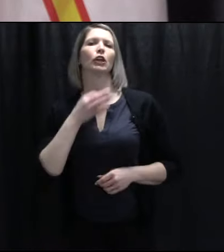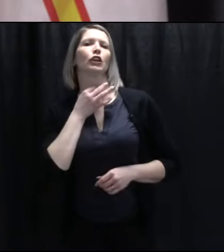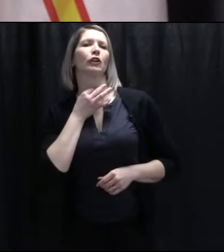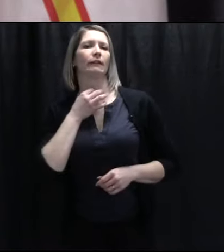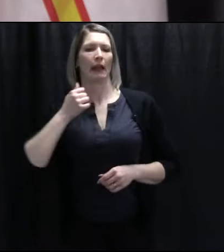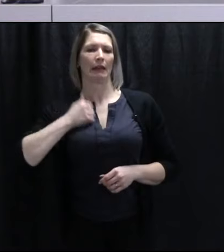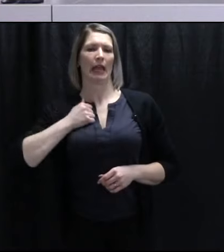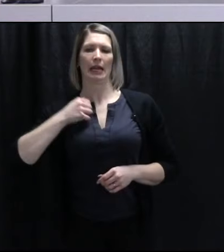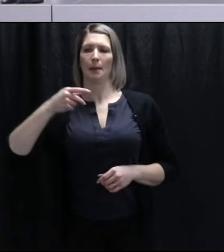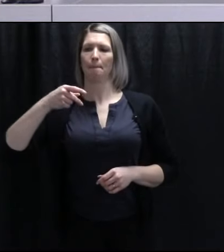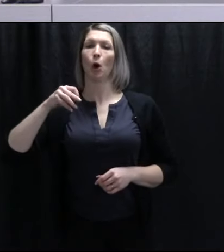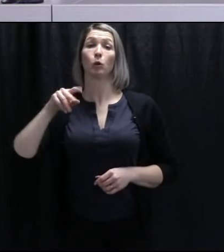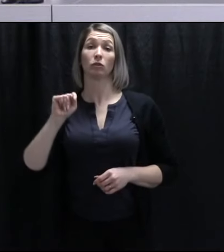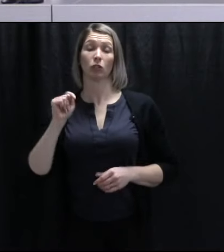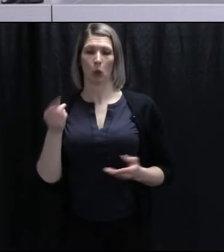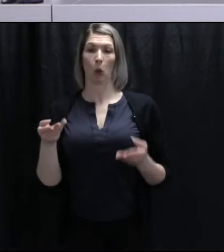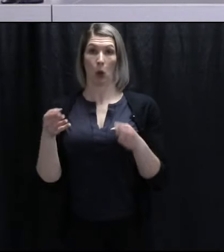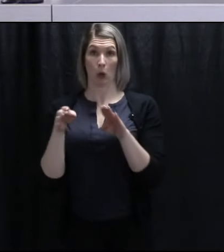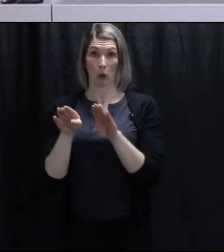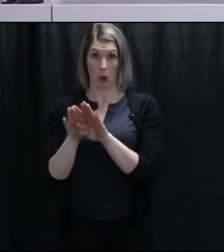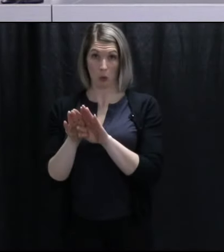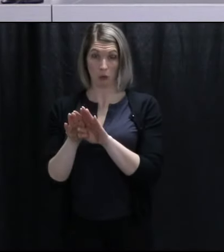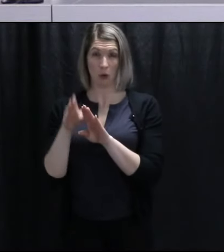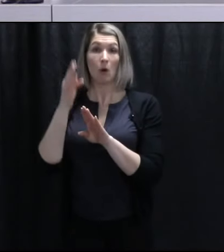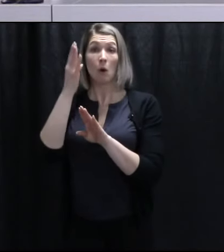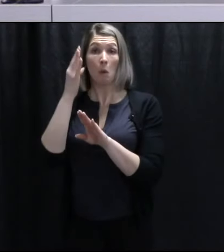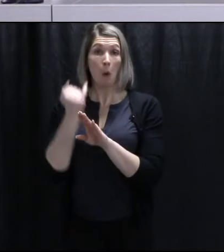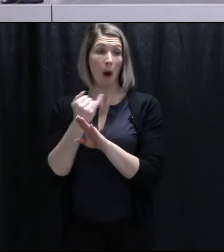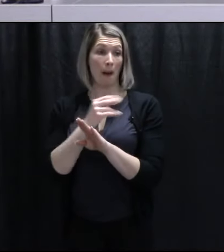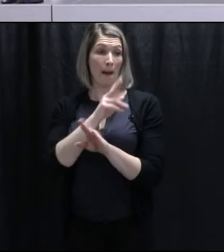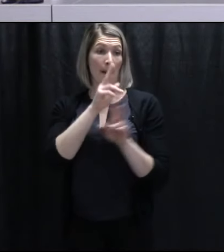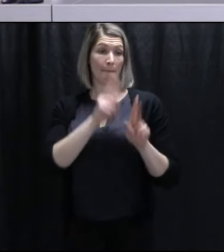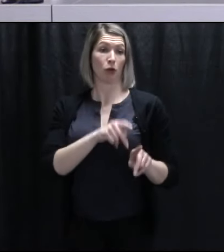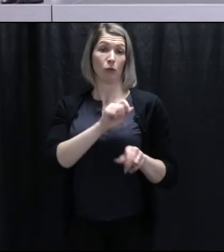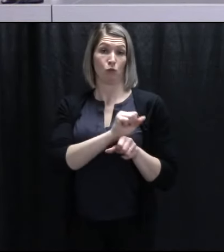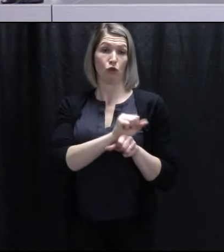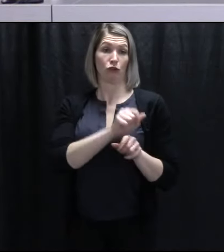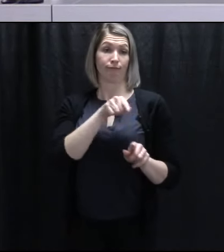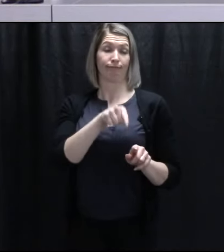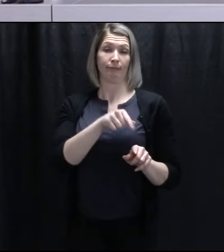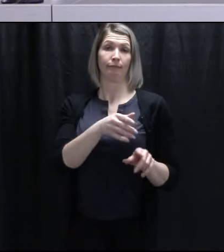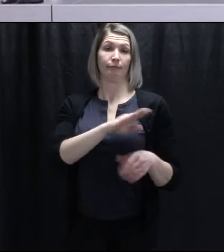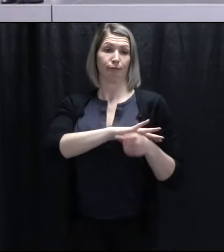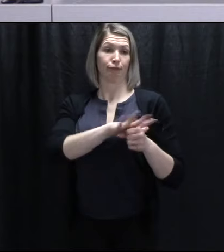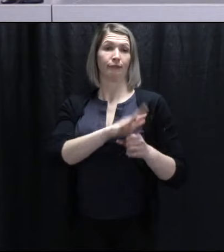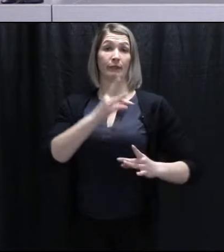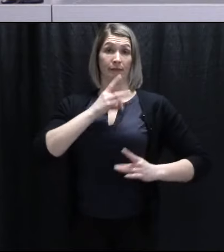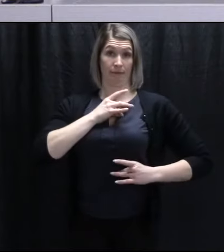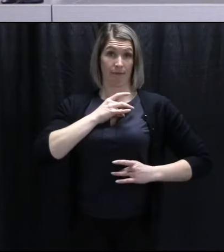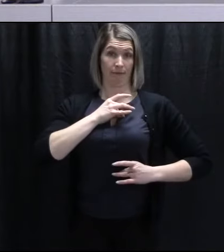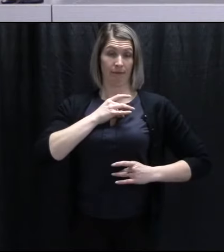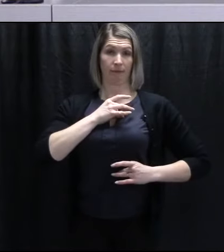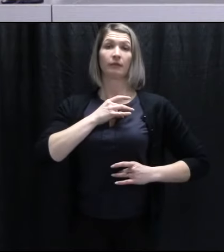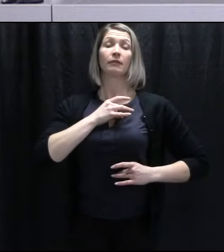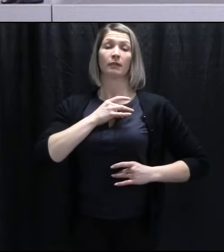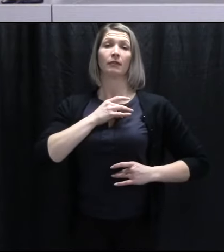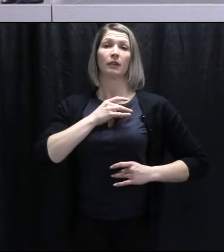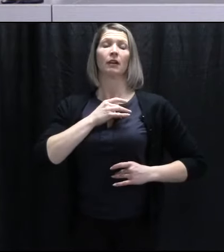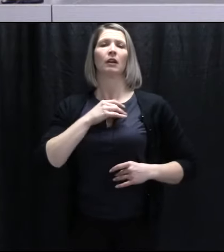closed its center because when they learned there was a person with COVID-19. What is the plan if for a similar situation